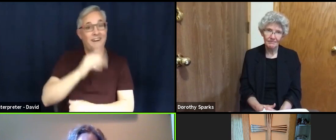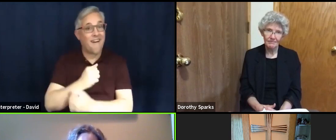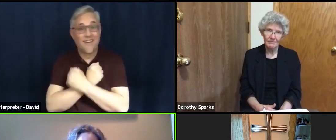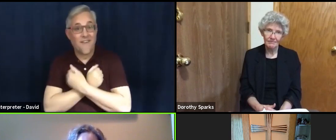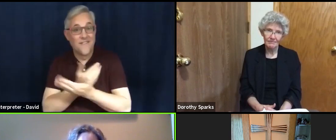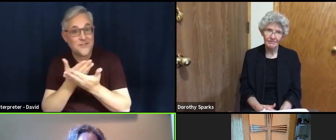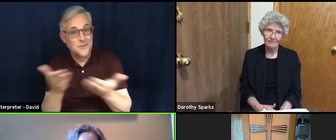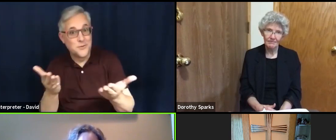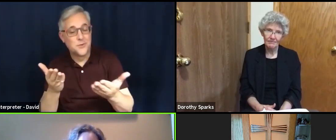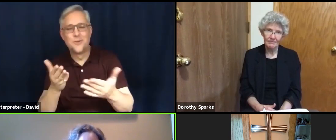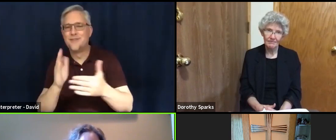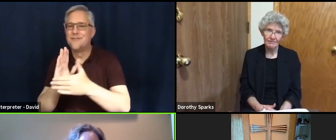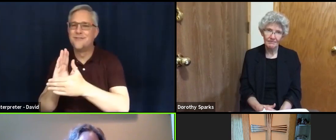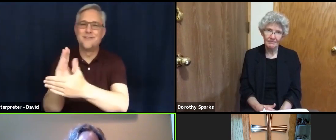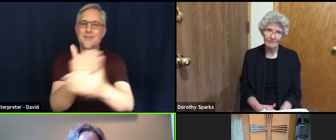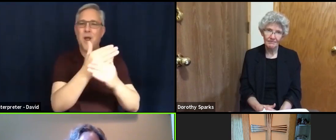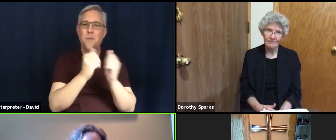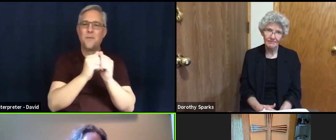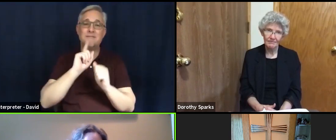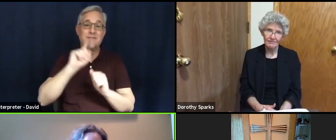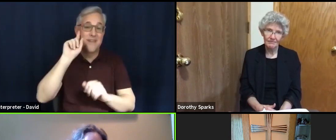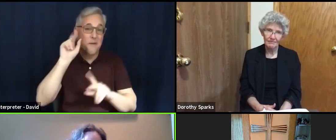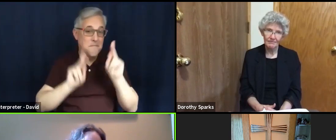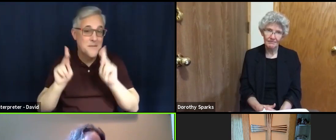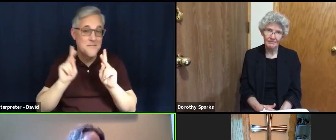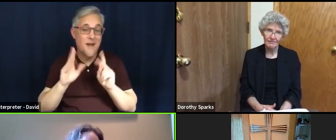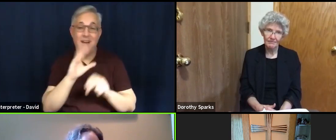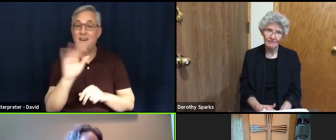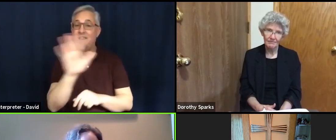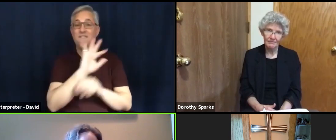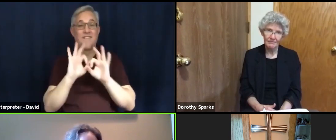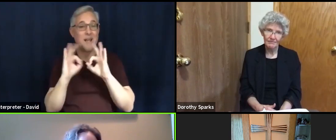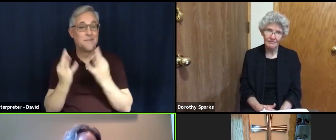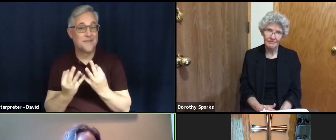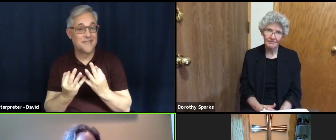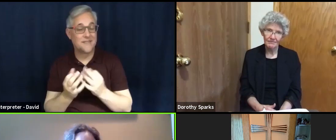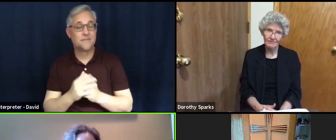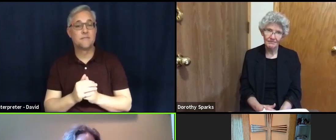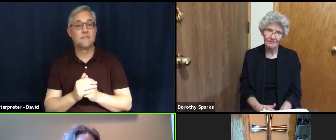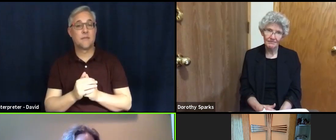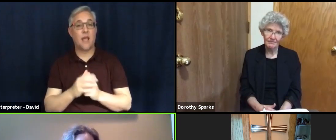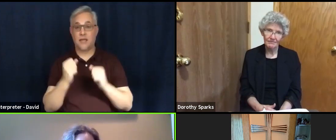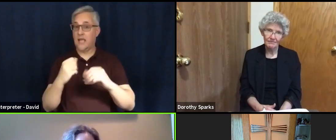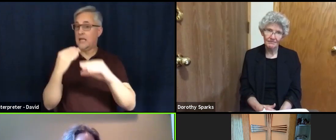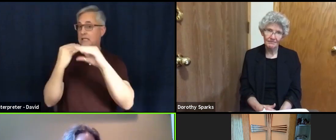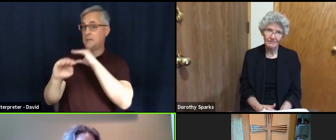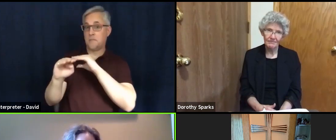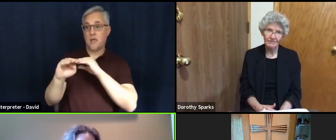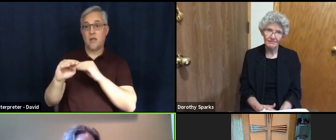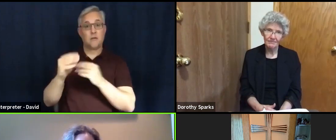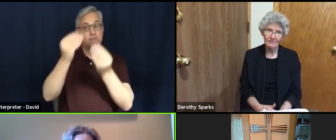families. You can email the information about our worship to anyone.